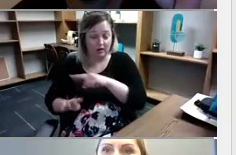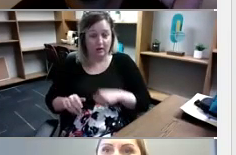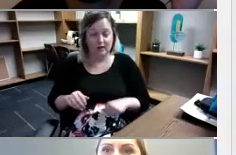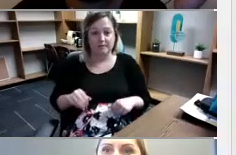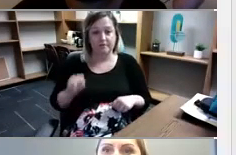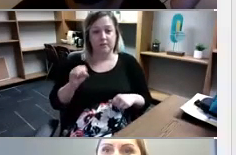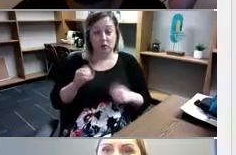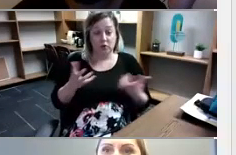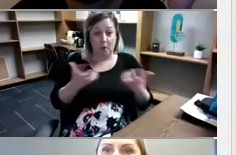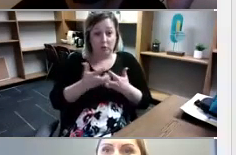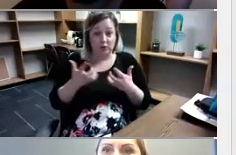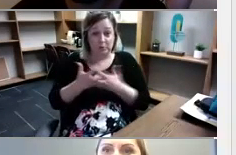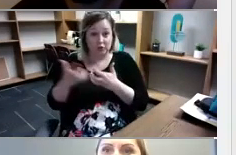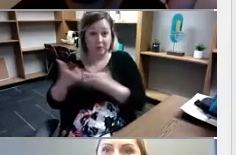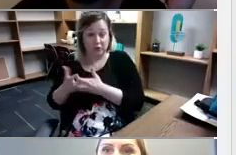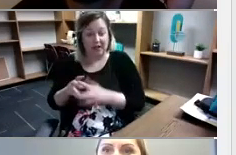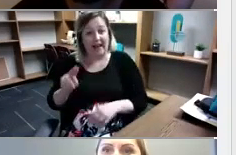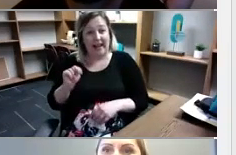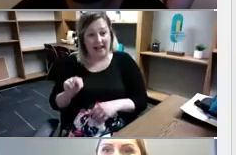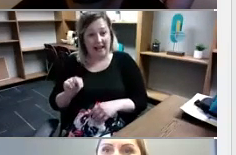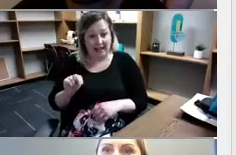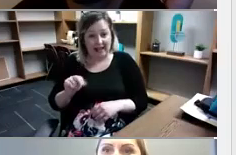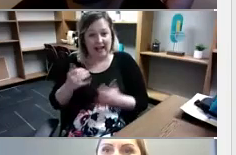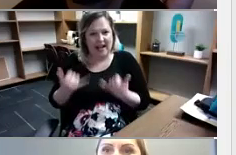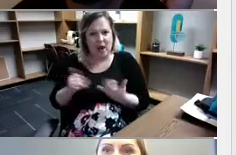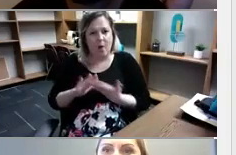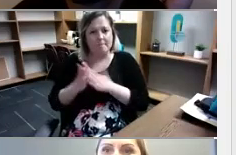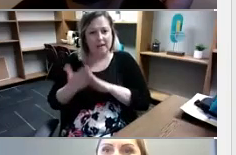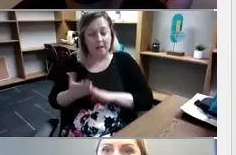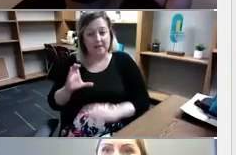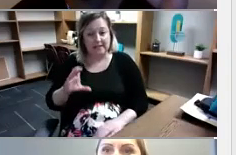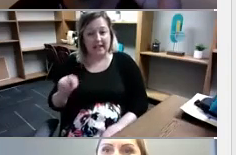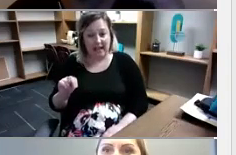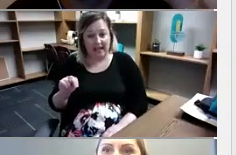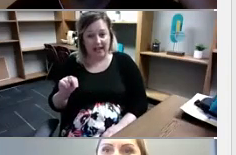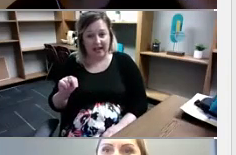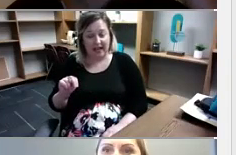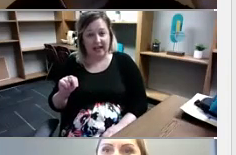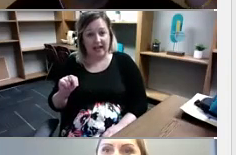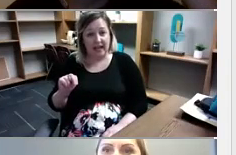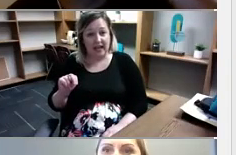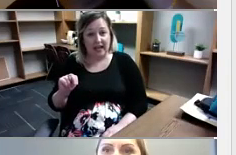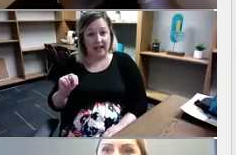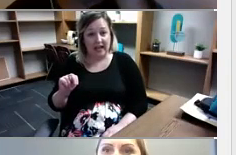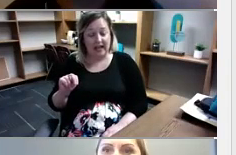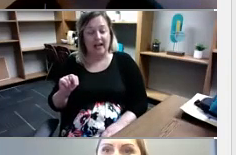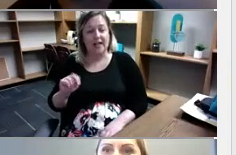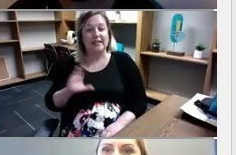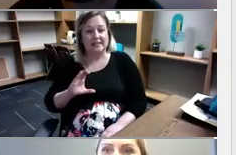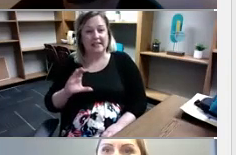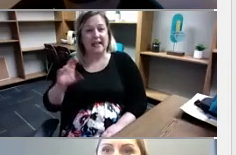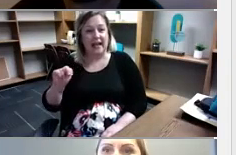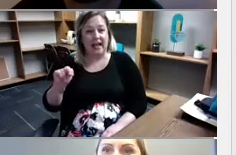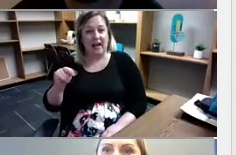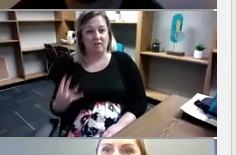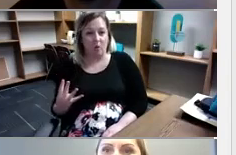where n becomes n by 4, now becomes Cn squared by 4, Cn squared by 4, Cn by 4 squared, Cn by 4 squared, and